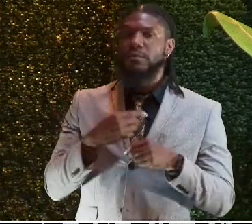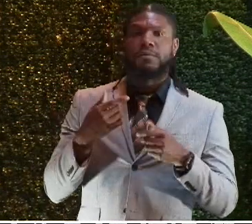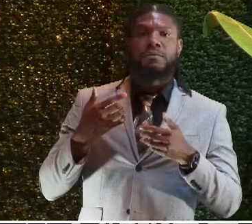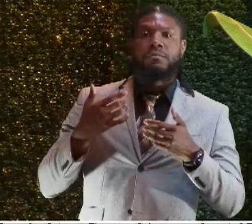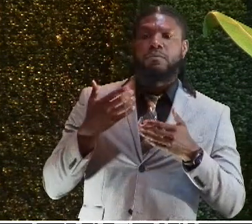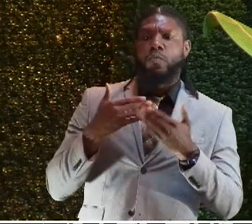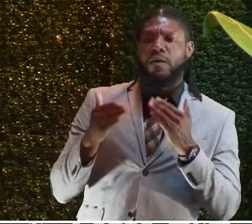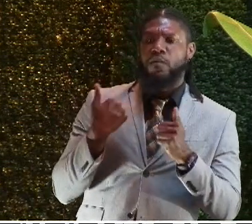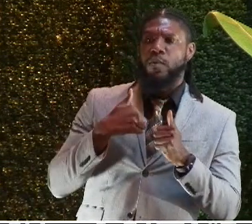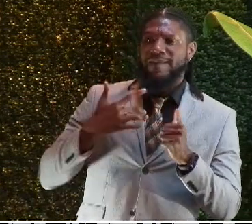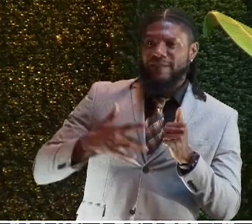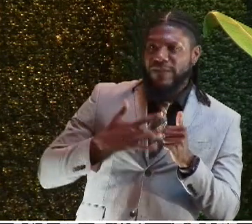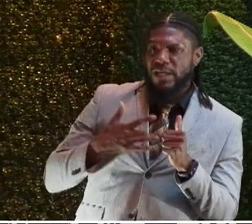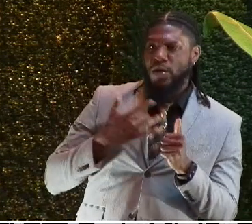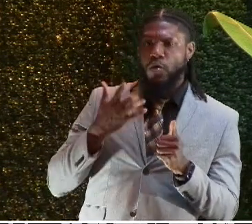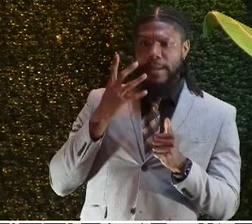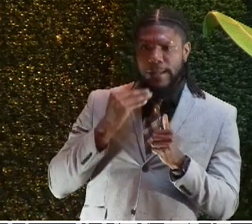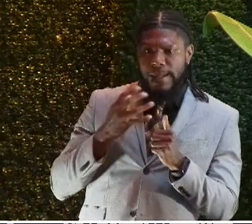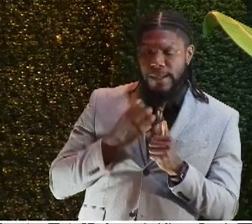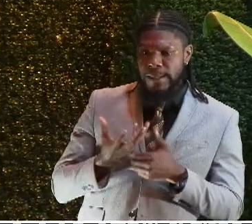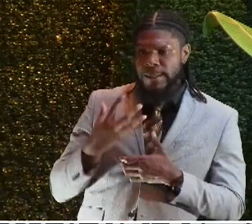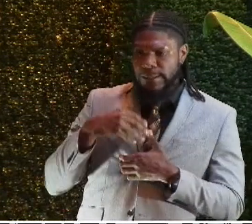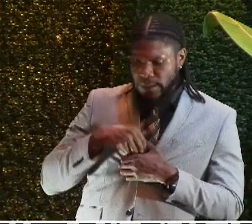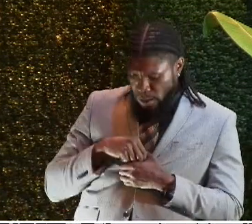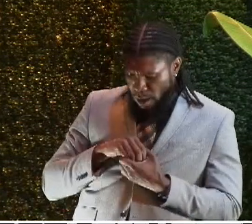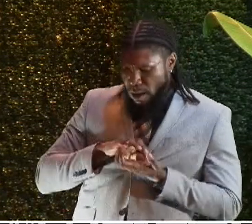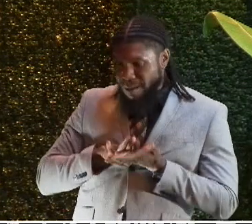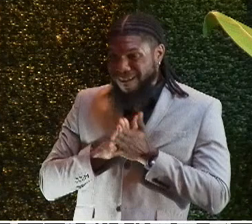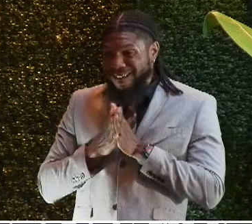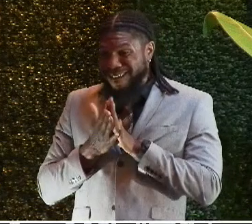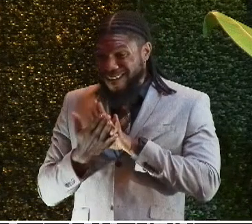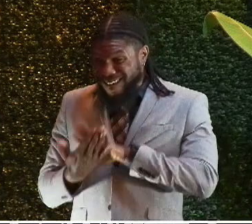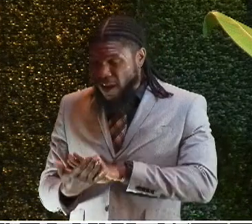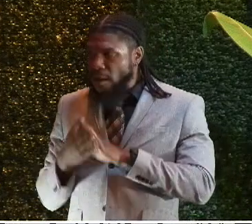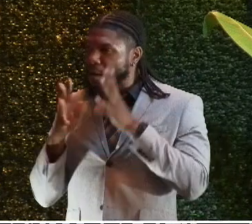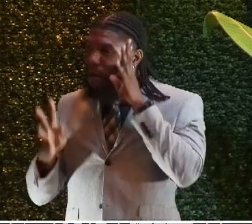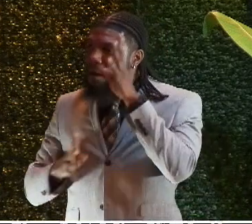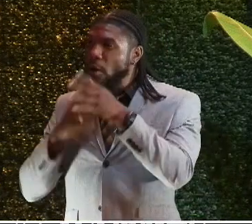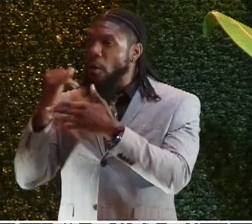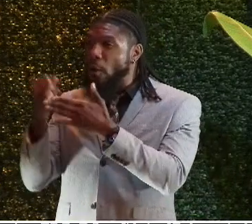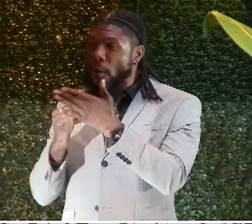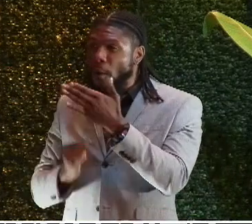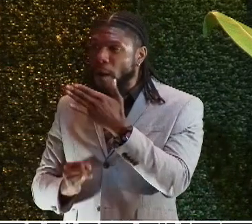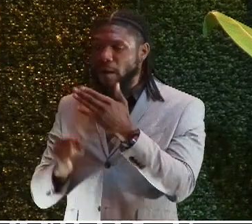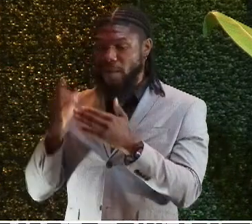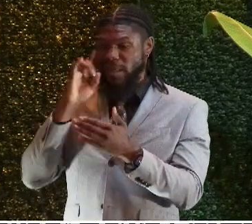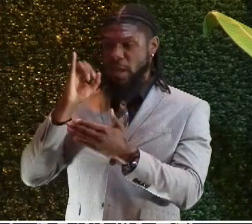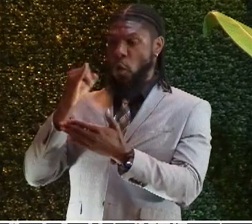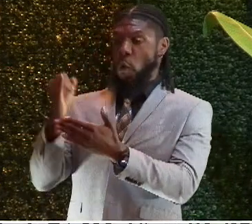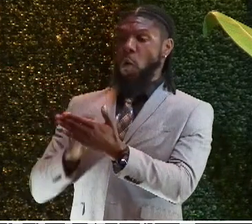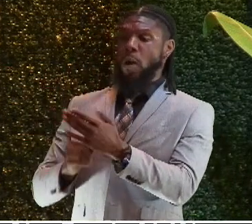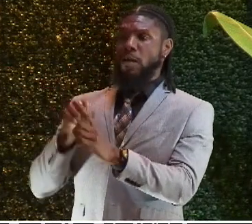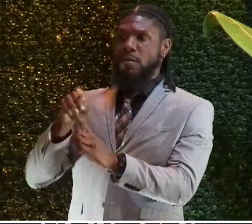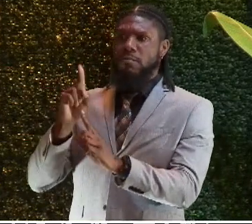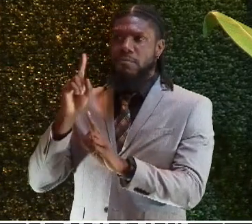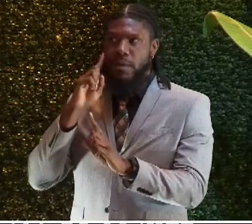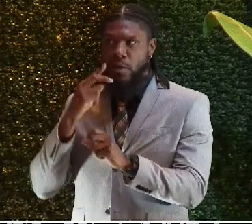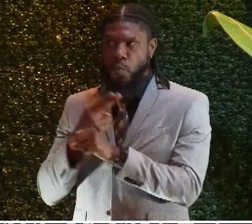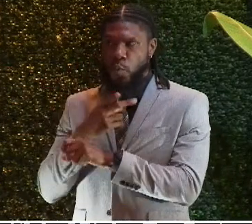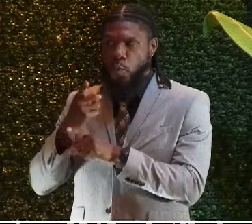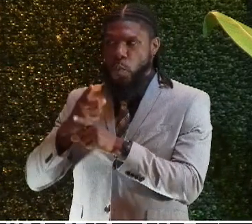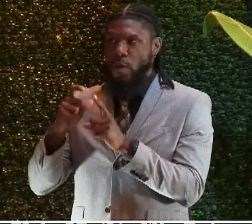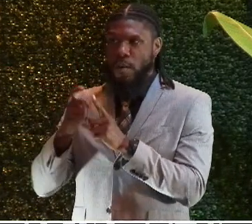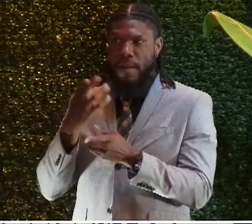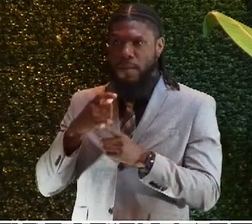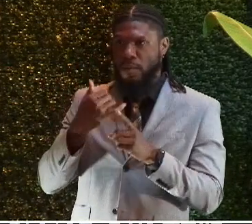and experience into creative art. Because I think that art is one of those things that is, and I'm gonna probably use the right word, but I know y'all going wrong word,